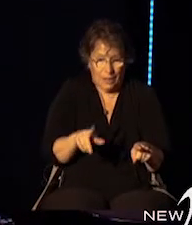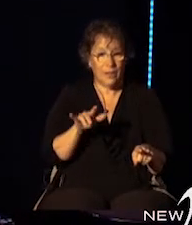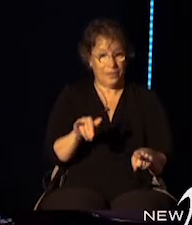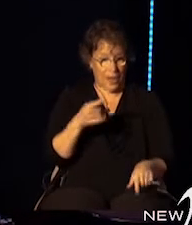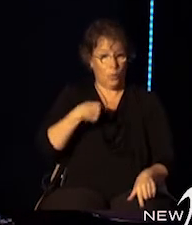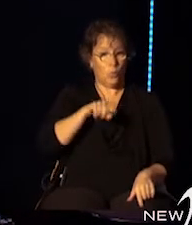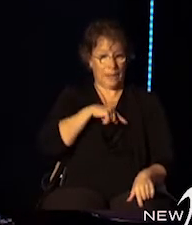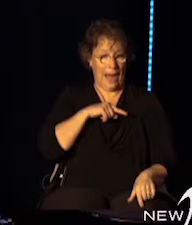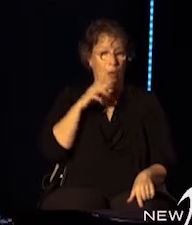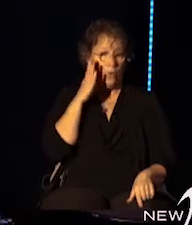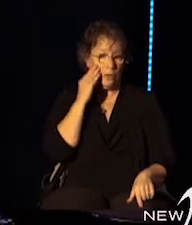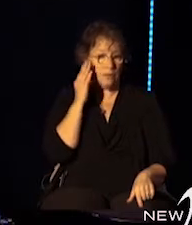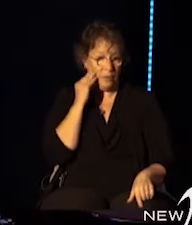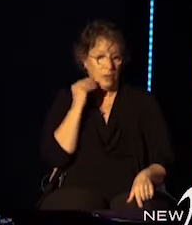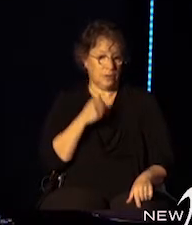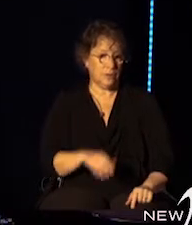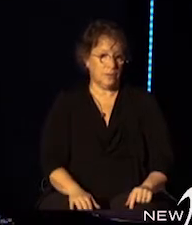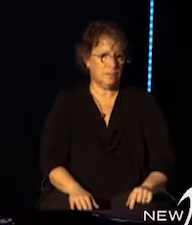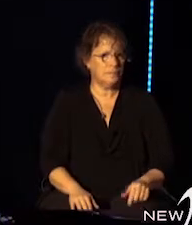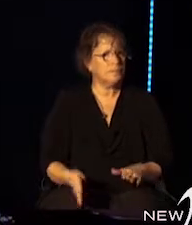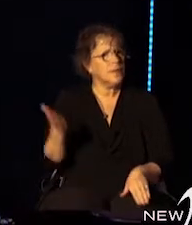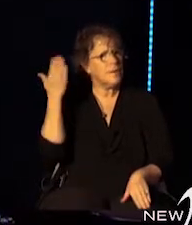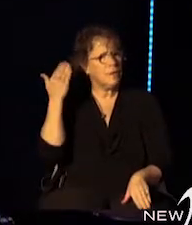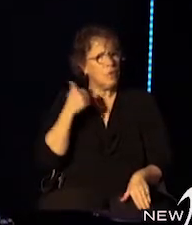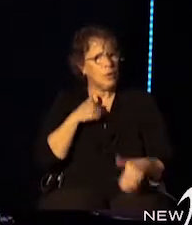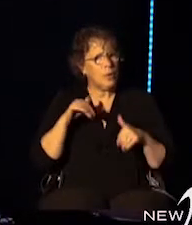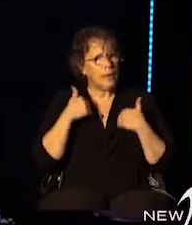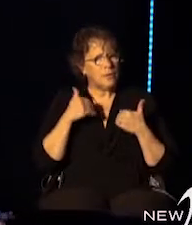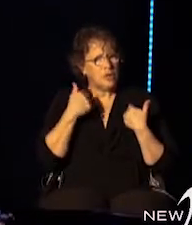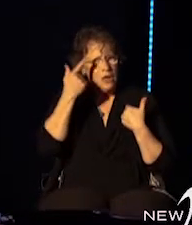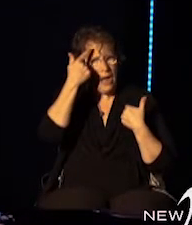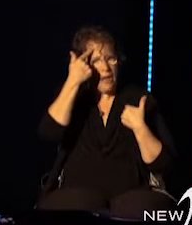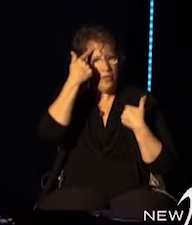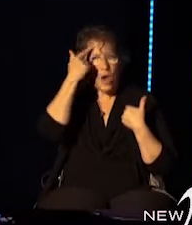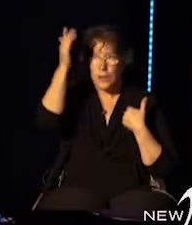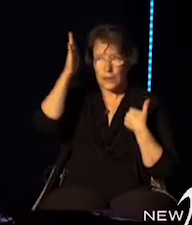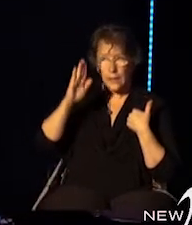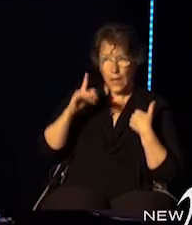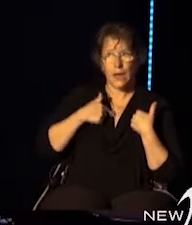As a young man, I thought I had a deal with God.